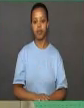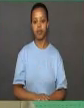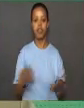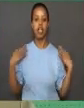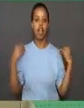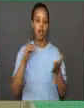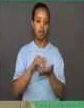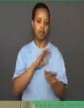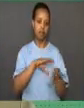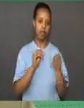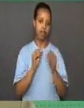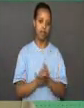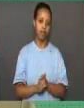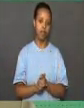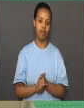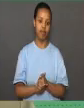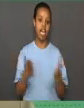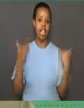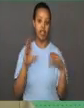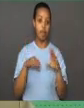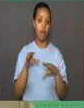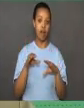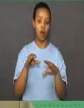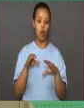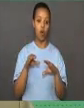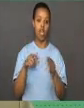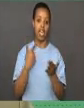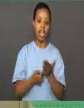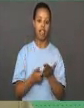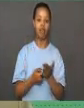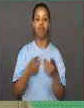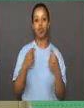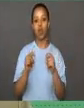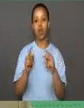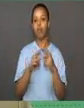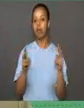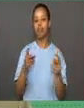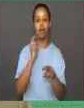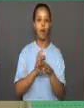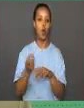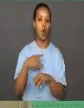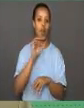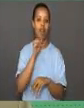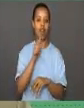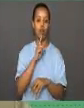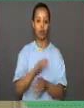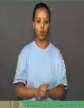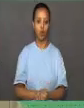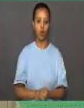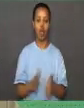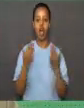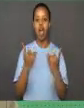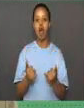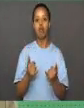Hello again, students. I trust that you did not find this activity to be too difficult. Let